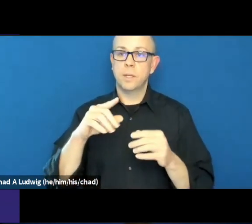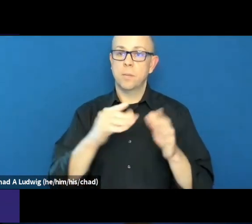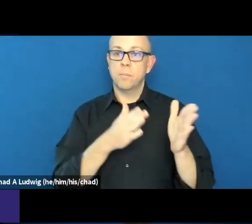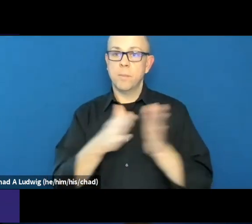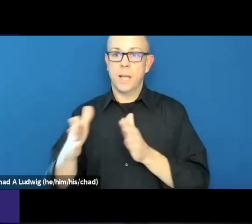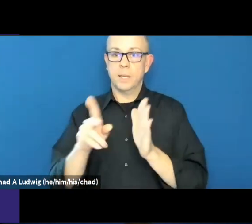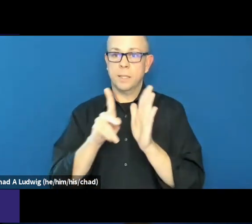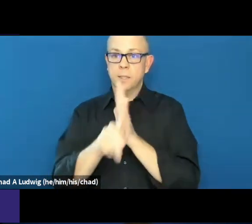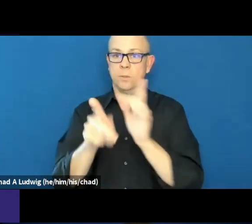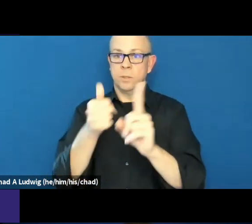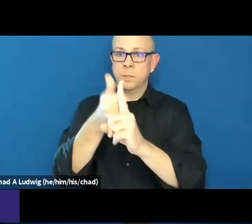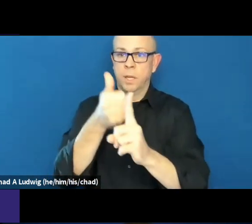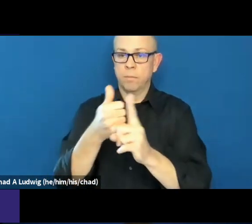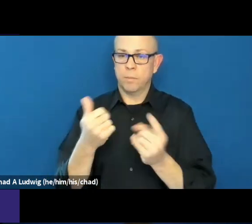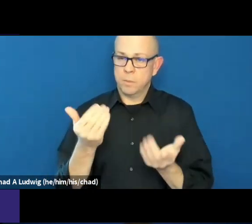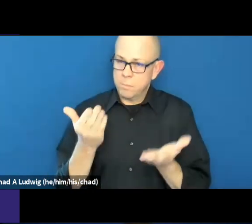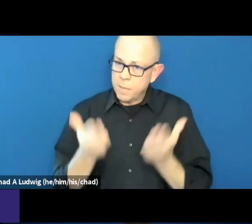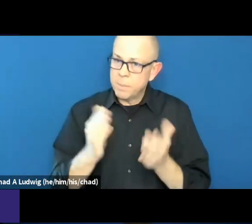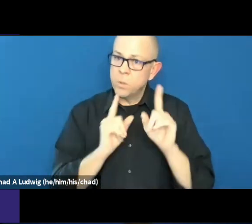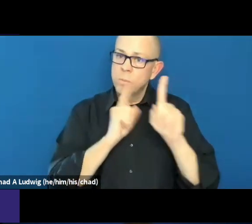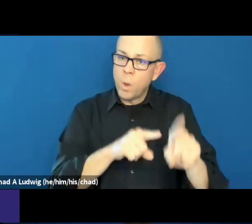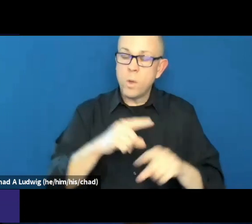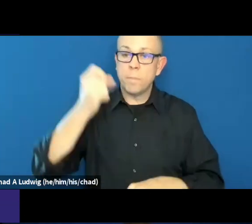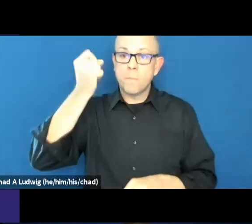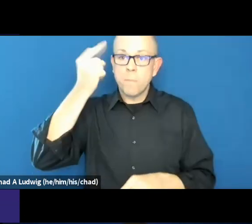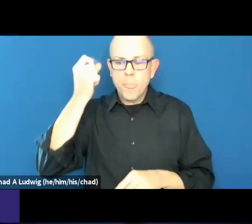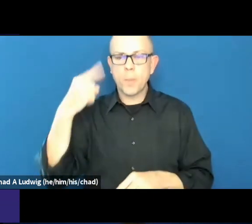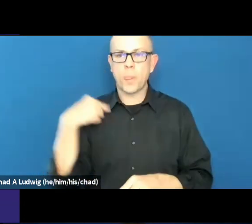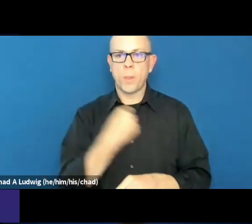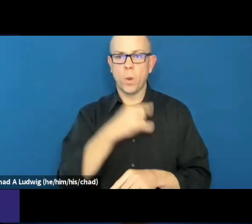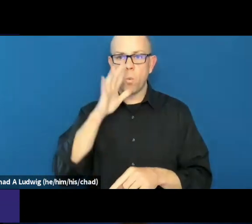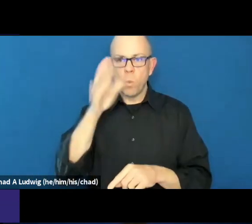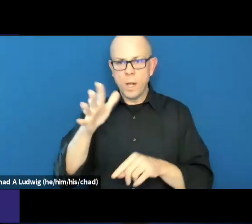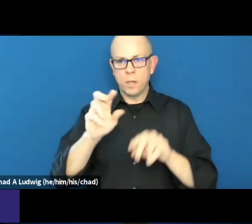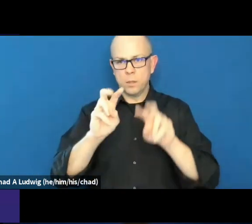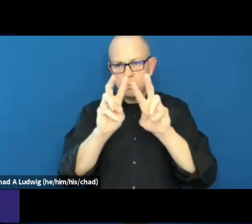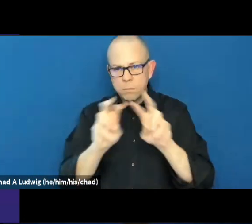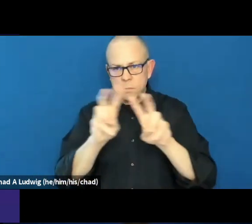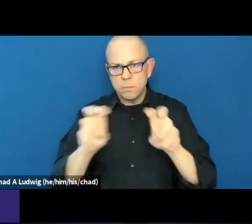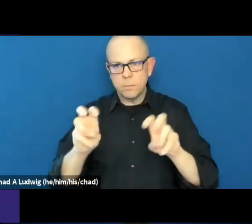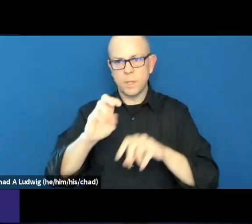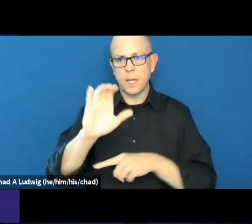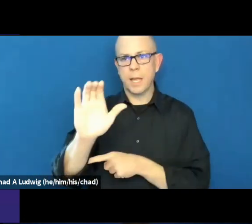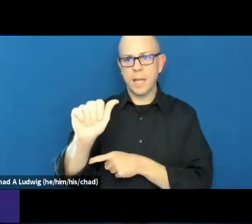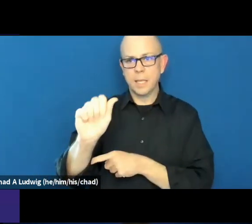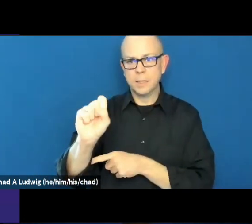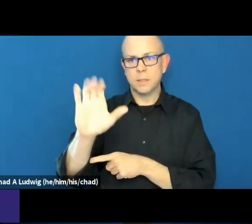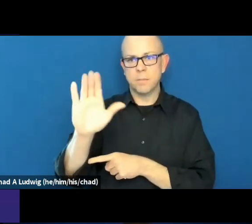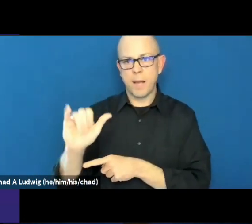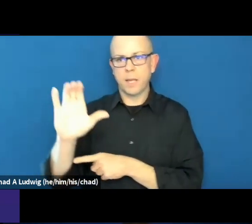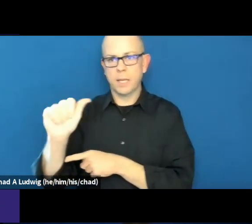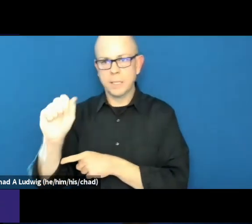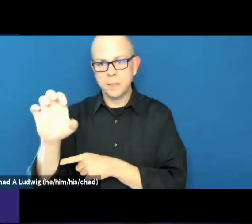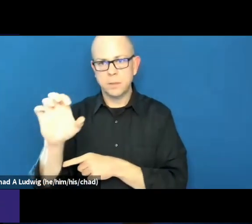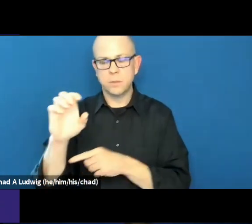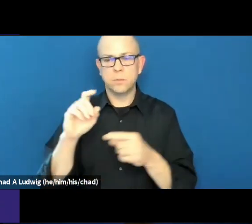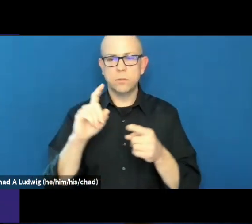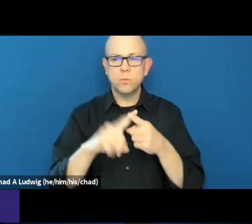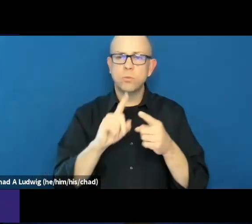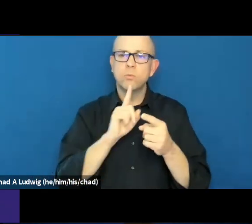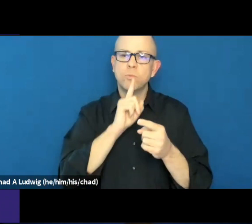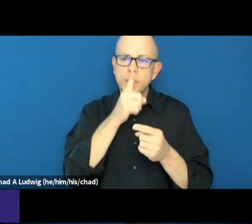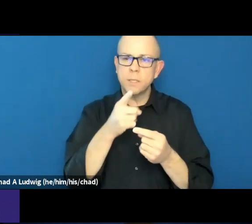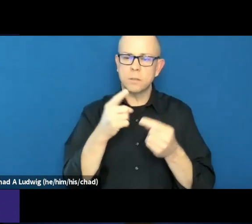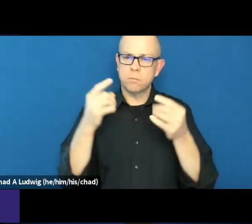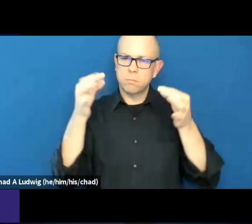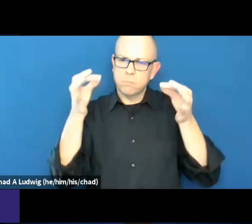required to report child abuse. If someone discloses that they plan to kill someone else, we may be required to disclose that as well. And